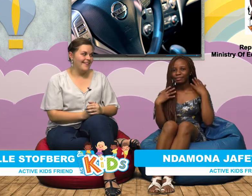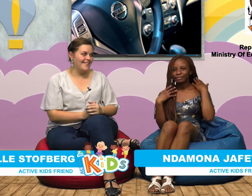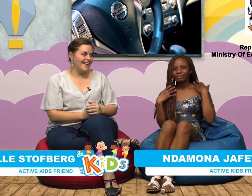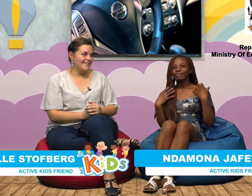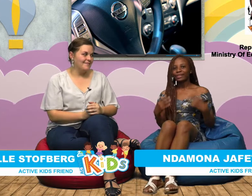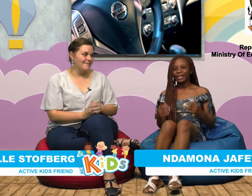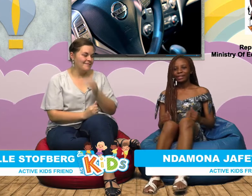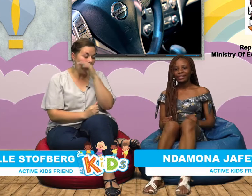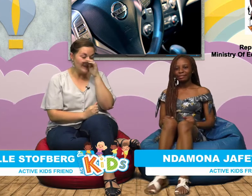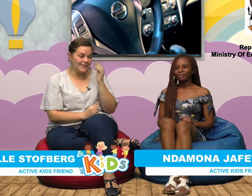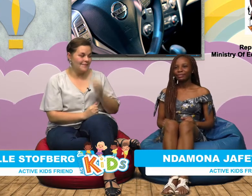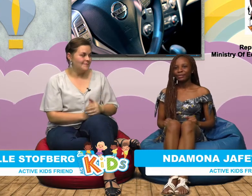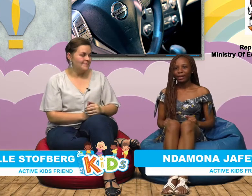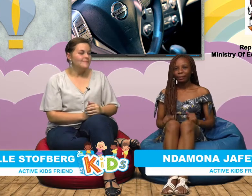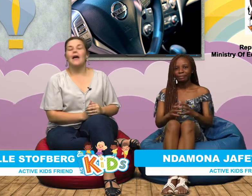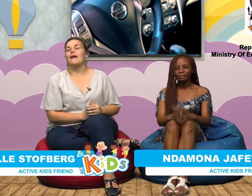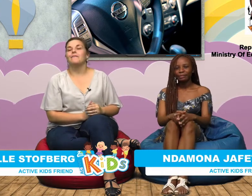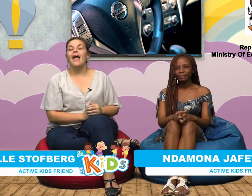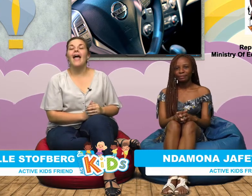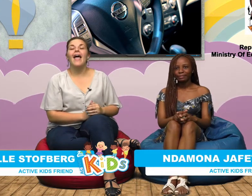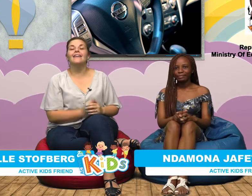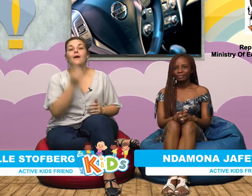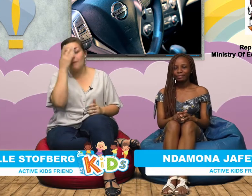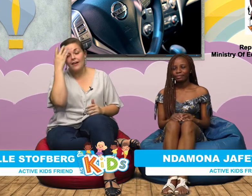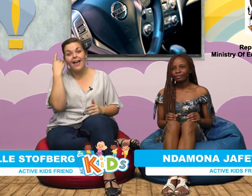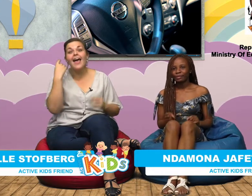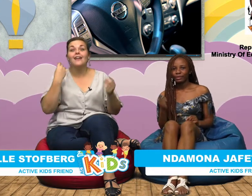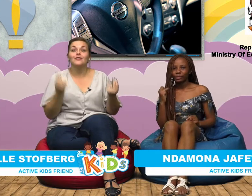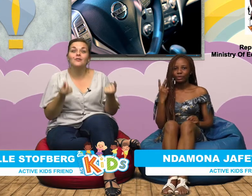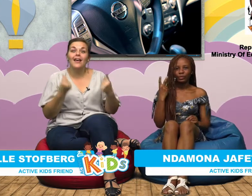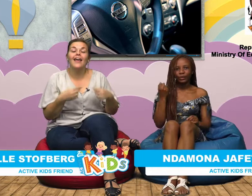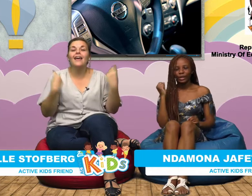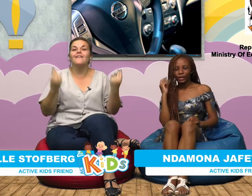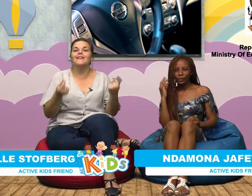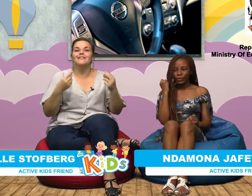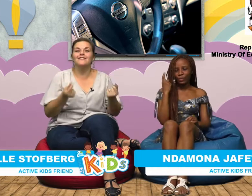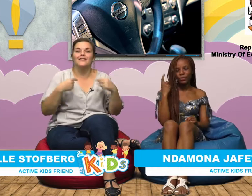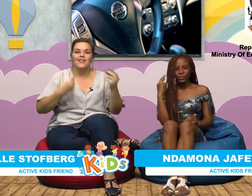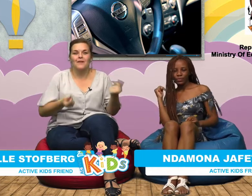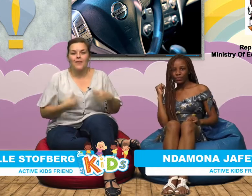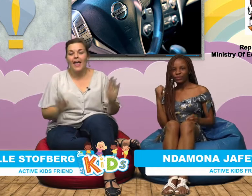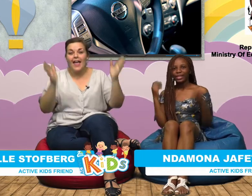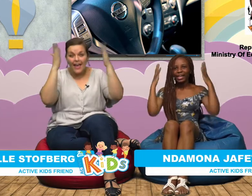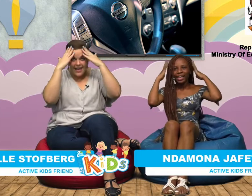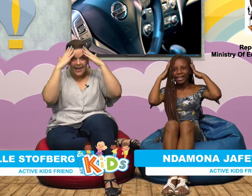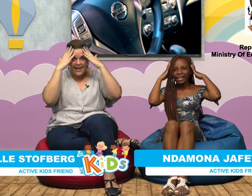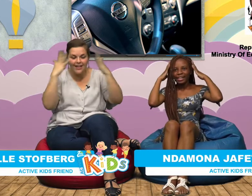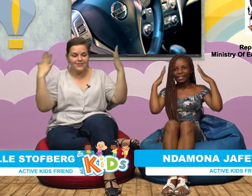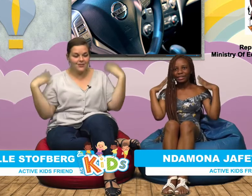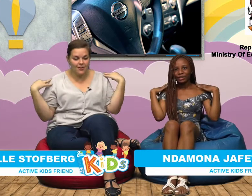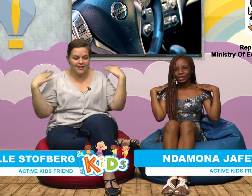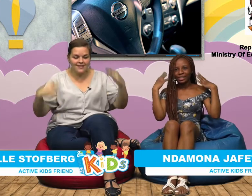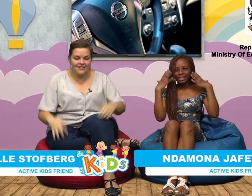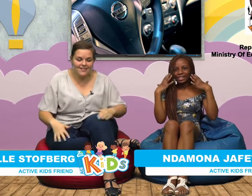Are you ready? Yes. Are you sure? Yeah. Okay. And a one. And a two. And a one. Two. Three. Head,